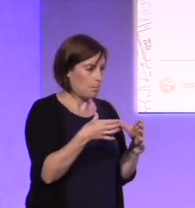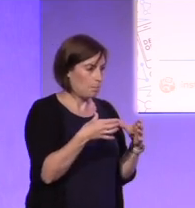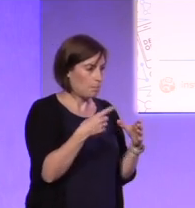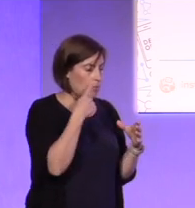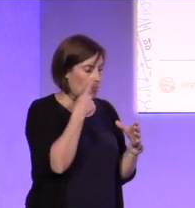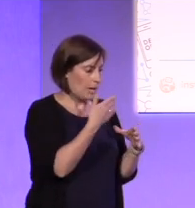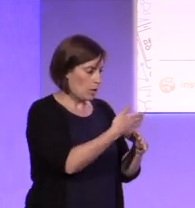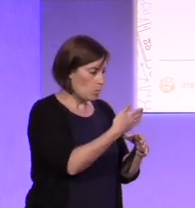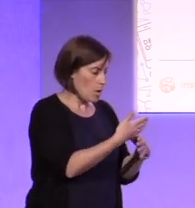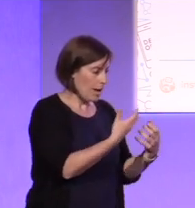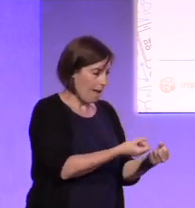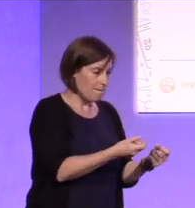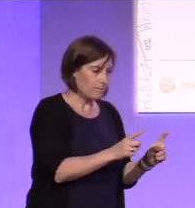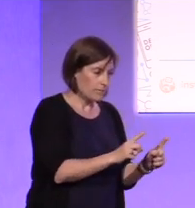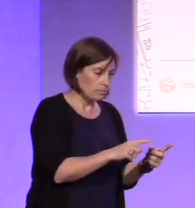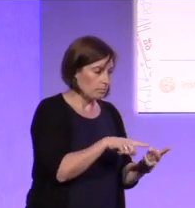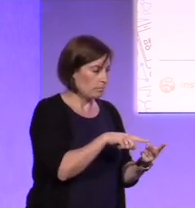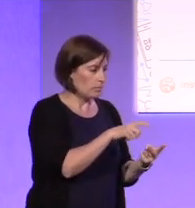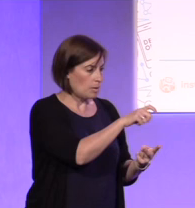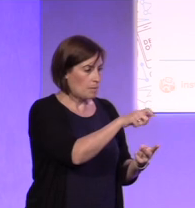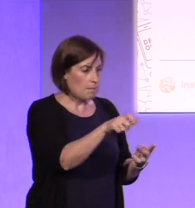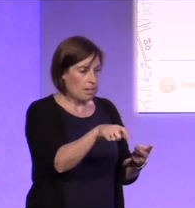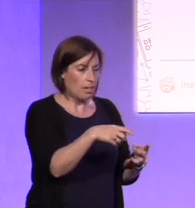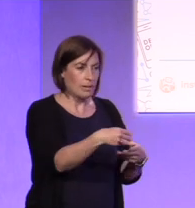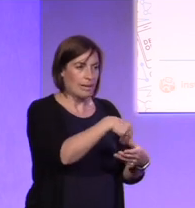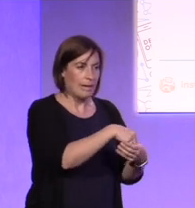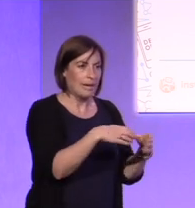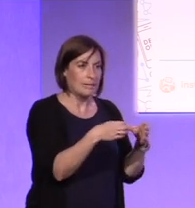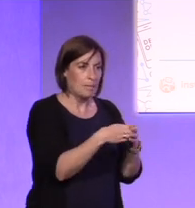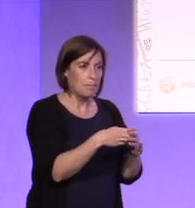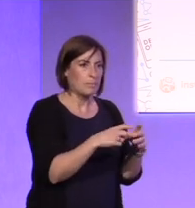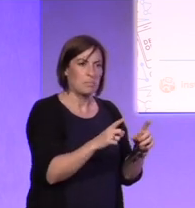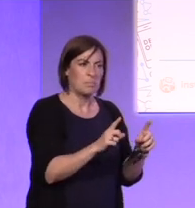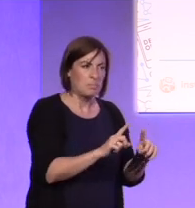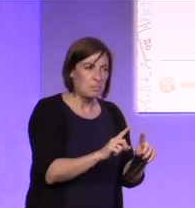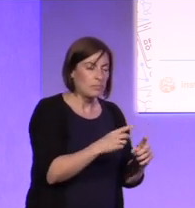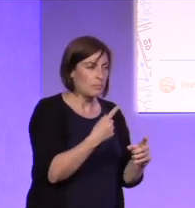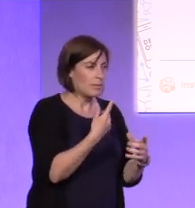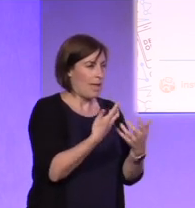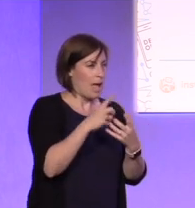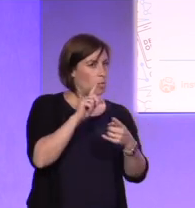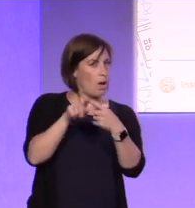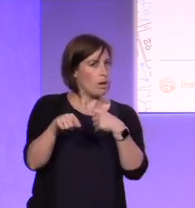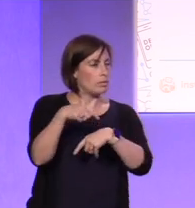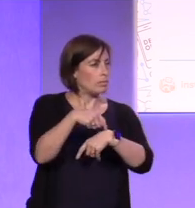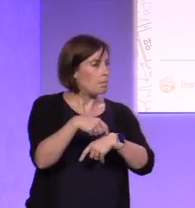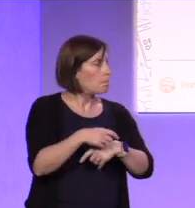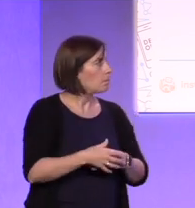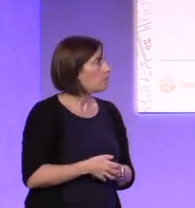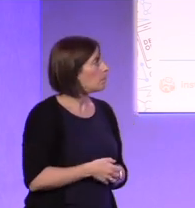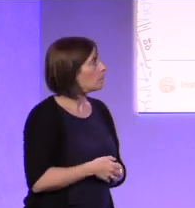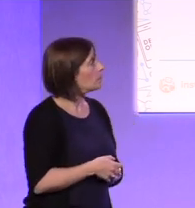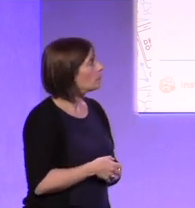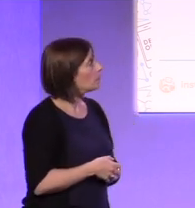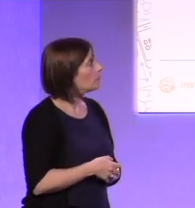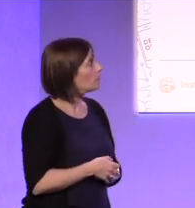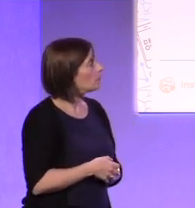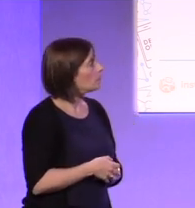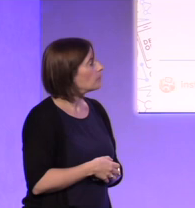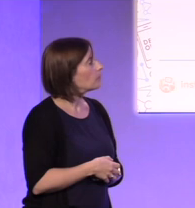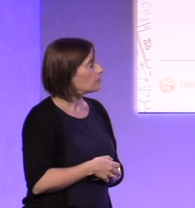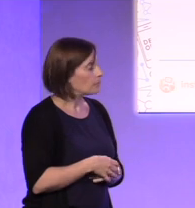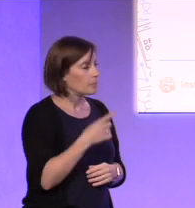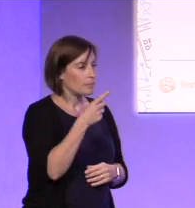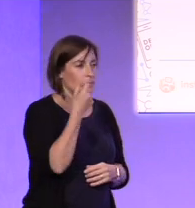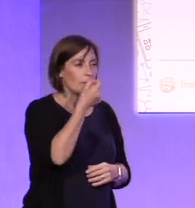work and we looked at the people. And this is what we found. We found that our work fell into one of two